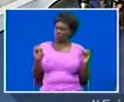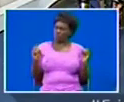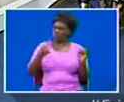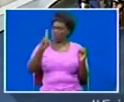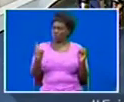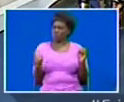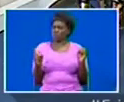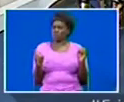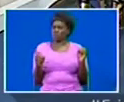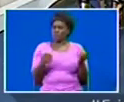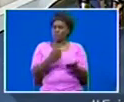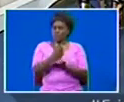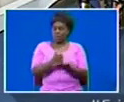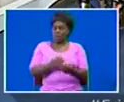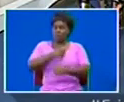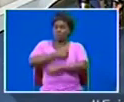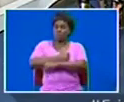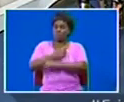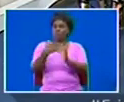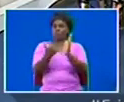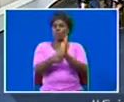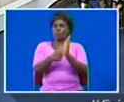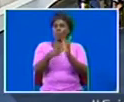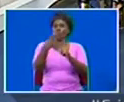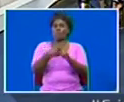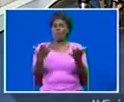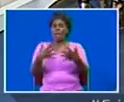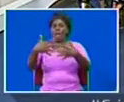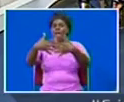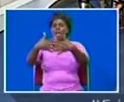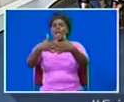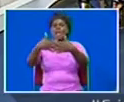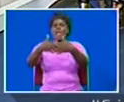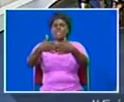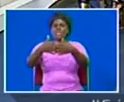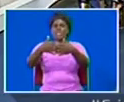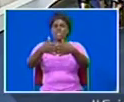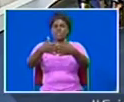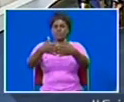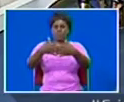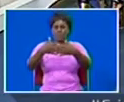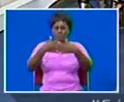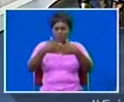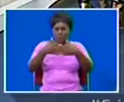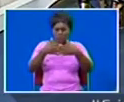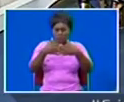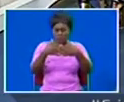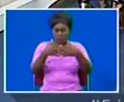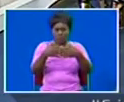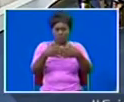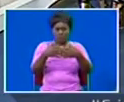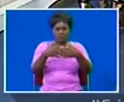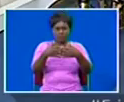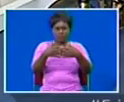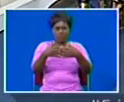fact, some schools, the problem starts from the gate. The gate tells us, yes, go back. Atumtaki